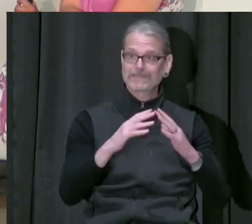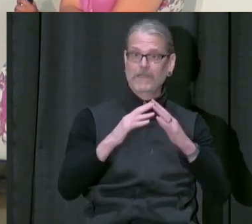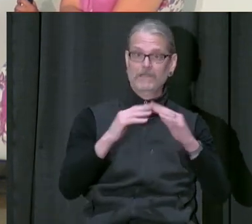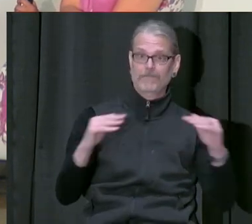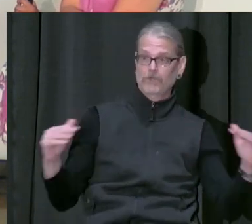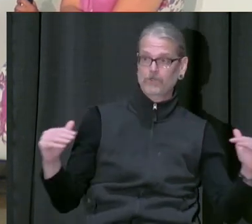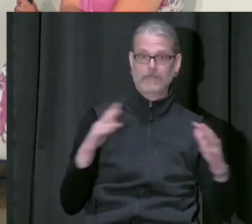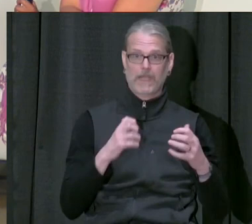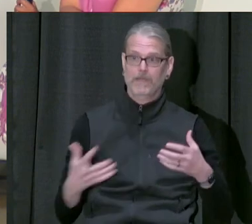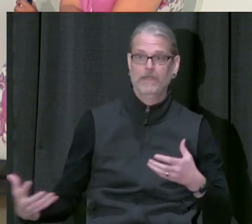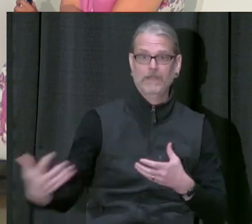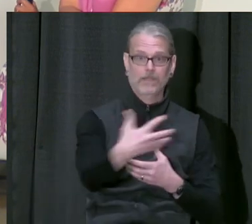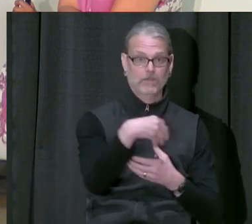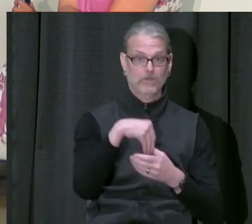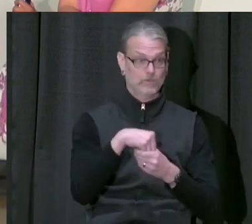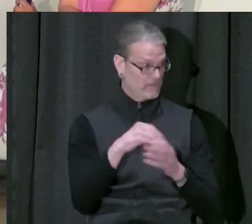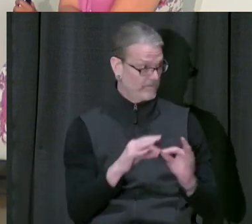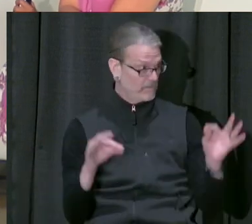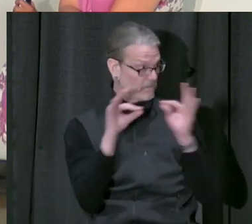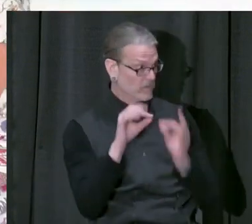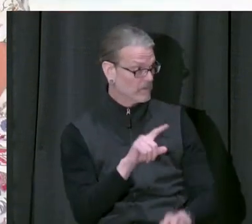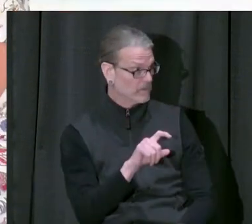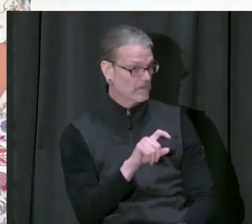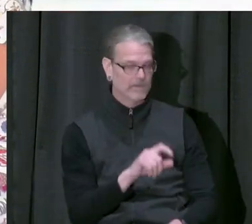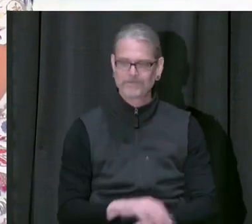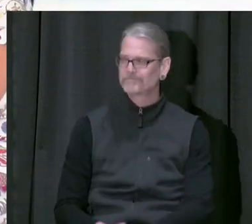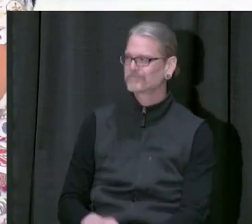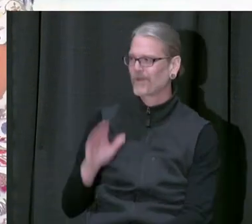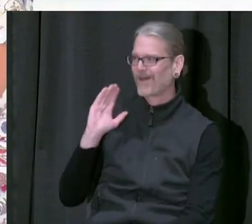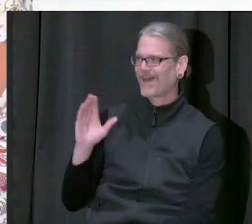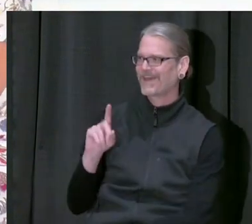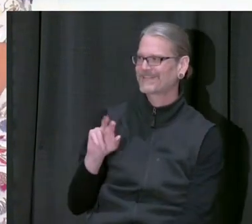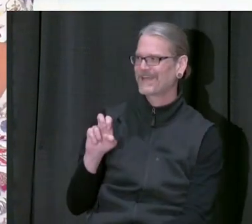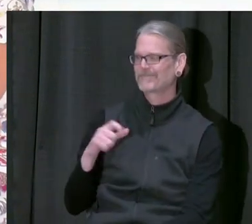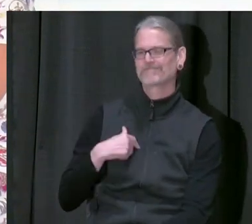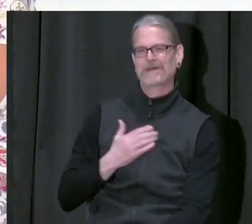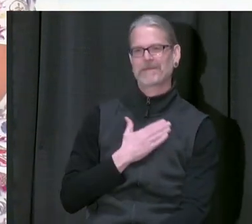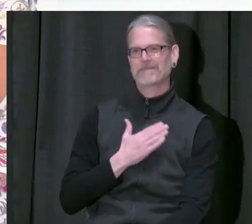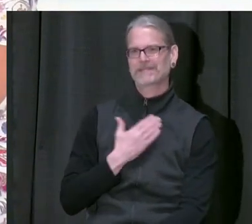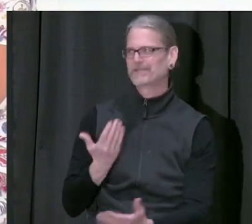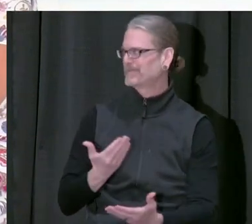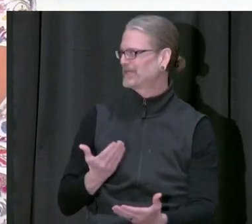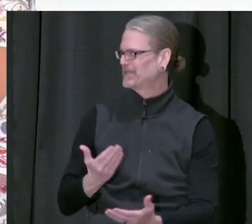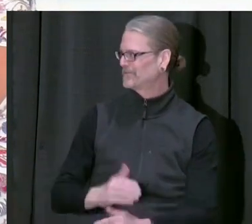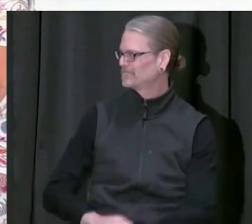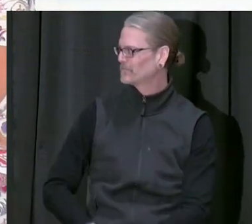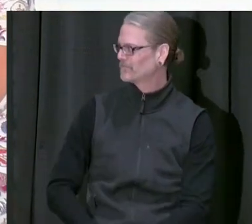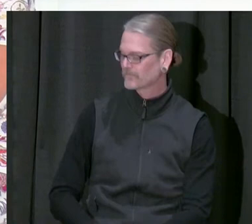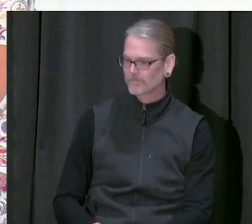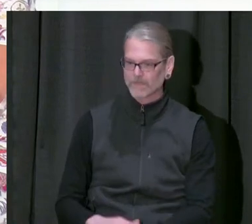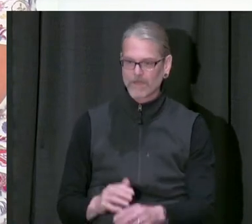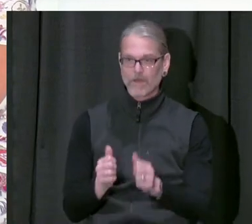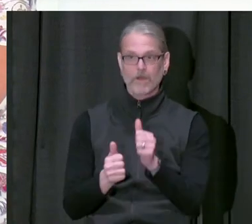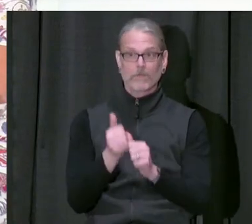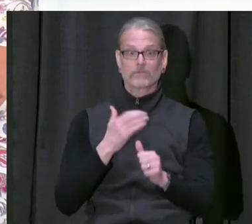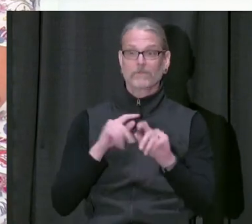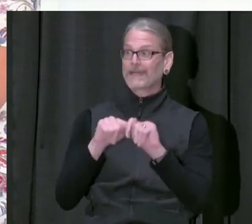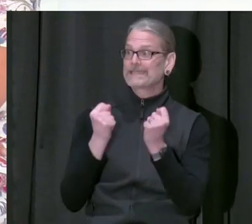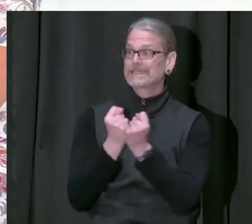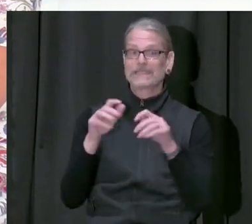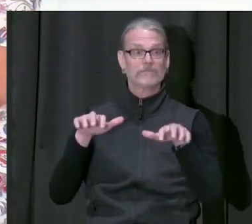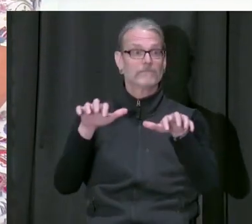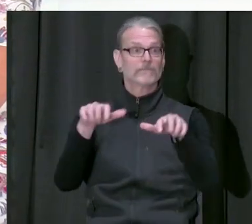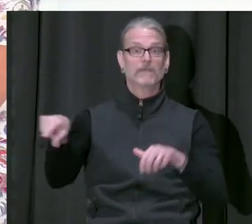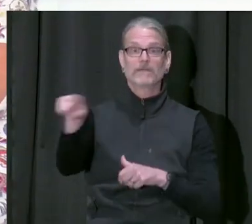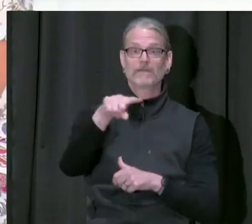and inclusive? Hi, Dave, and happy to be here. So most of my team that's sitting out here, they probably recognize